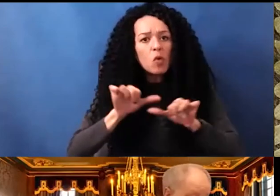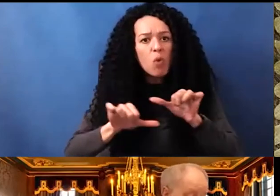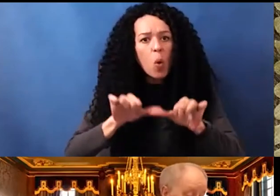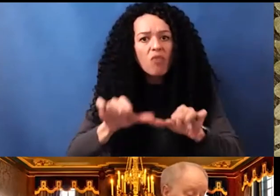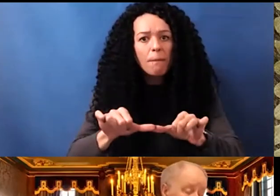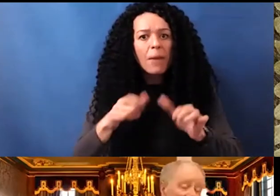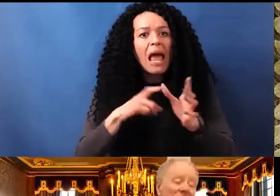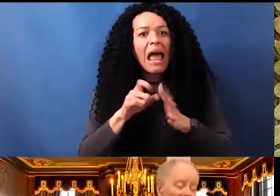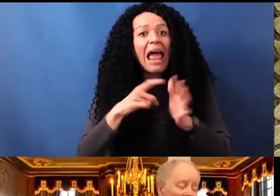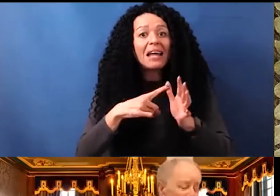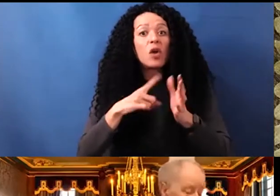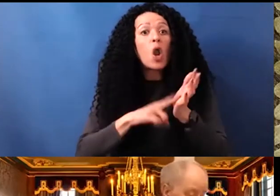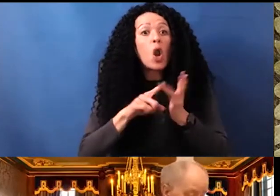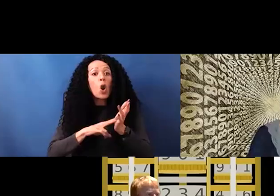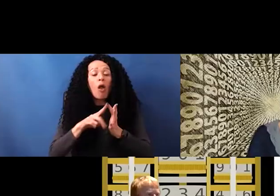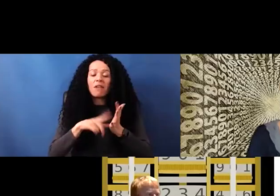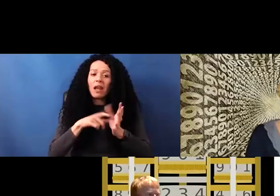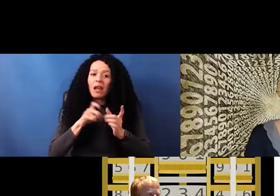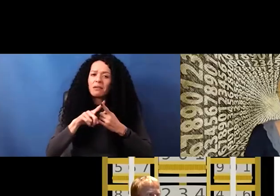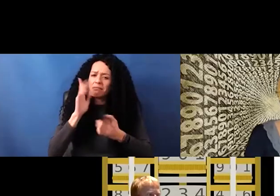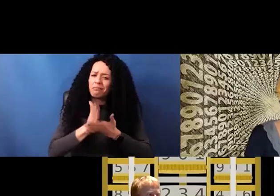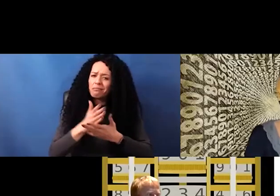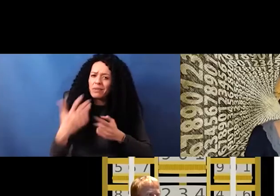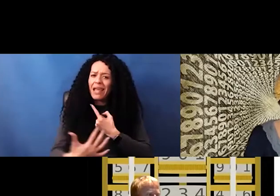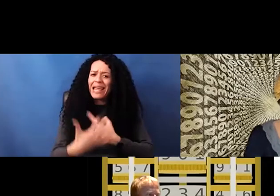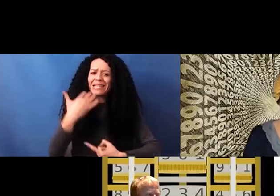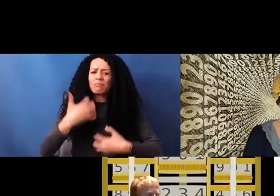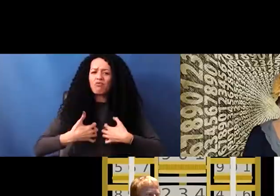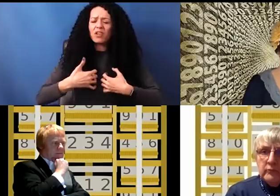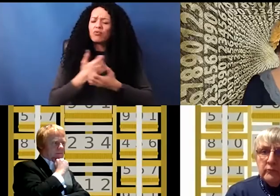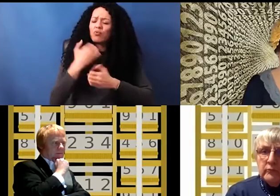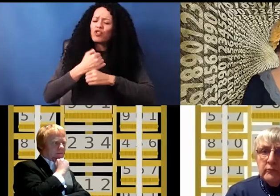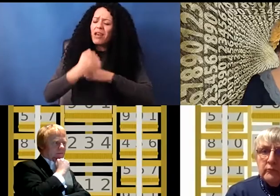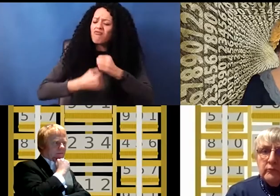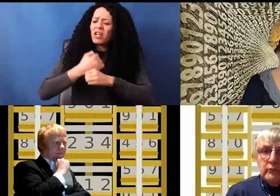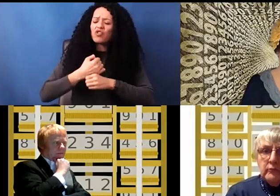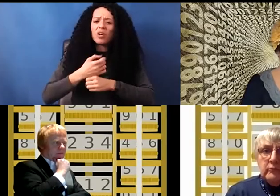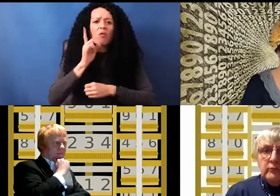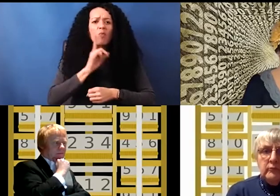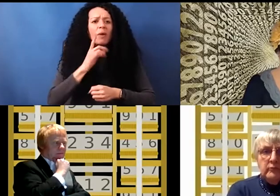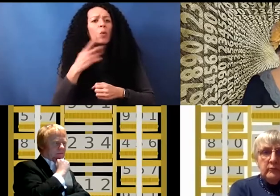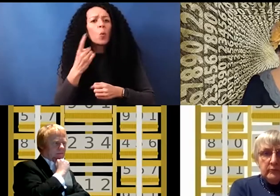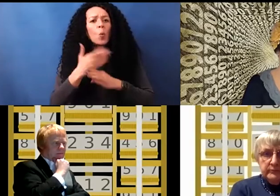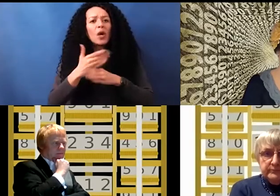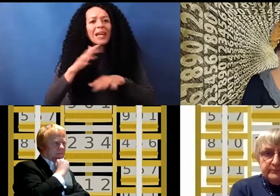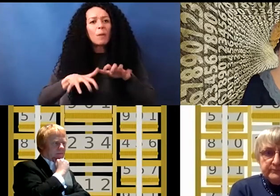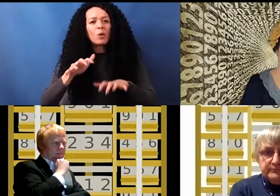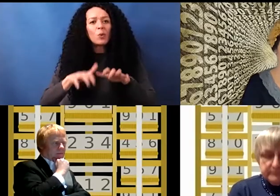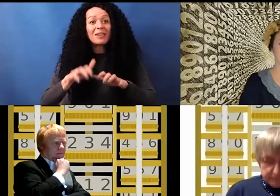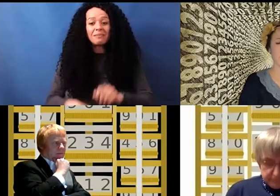Lovelace acts as an inspiration to generations of women working in computing.